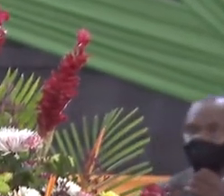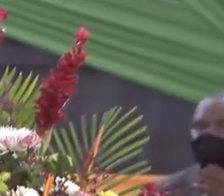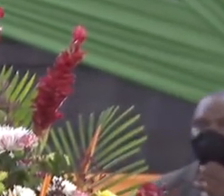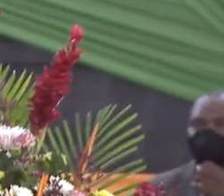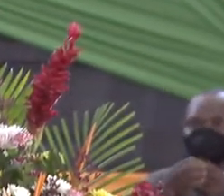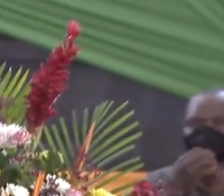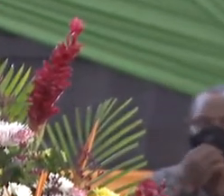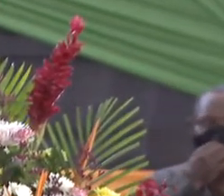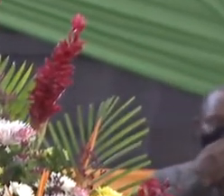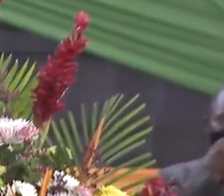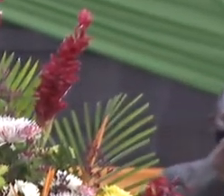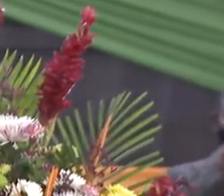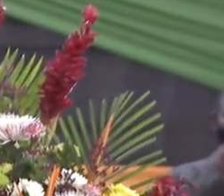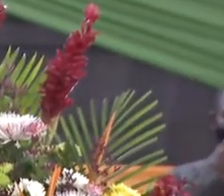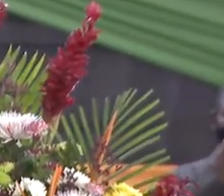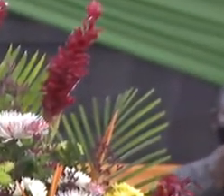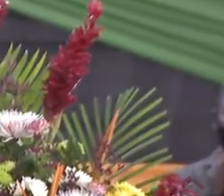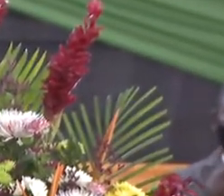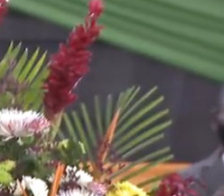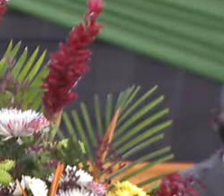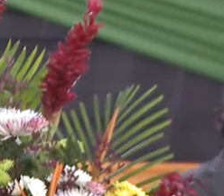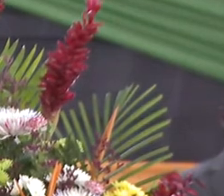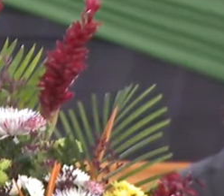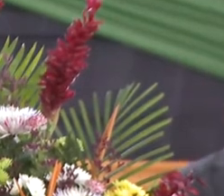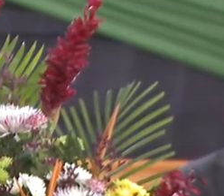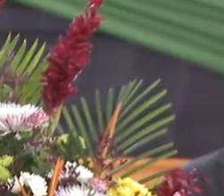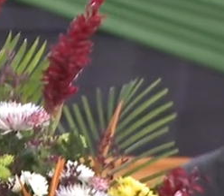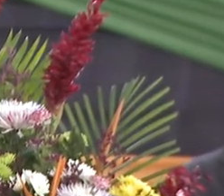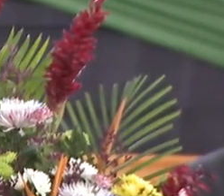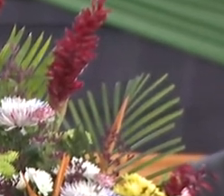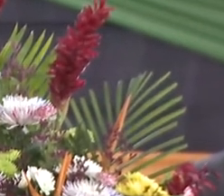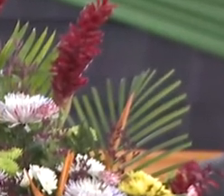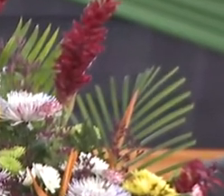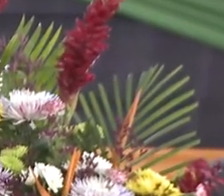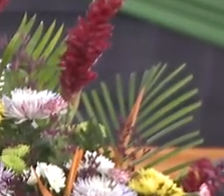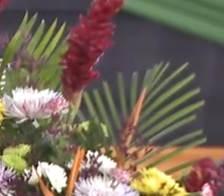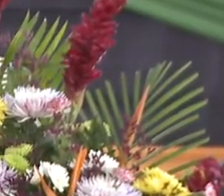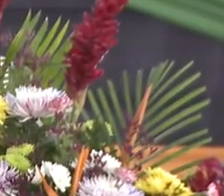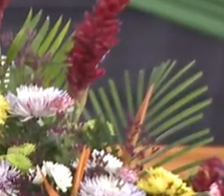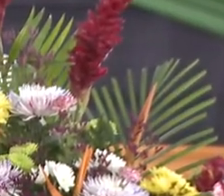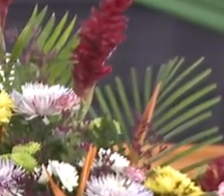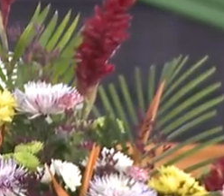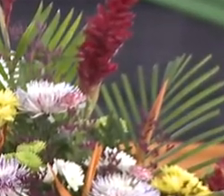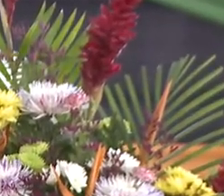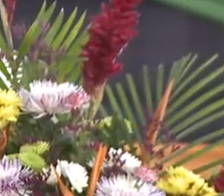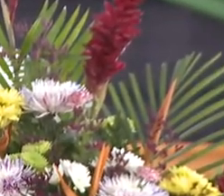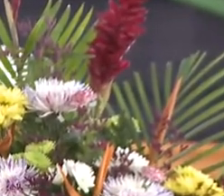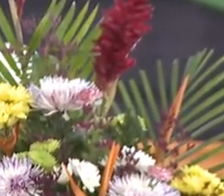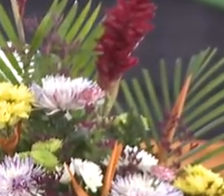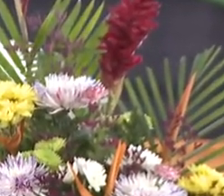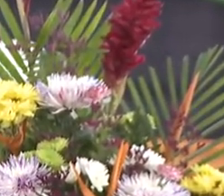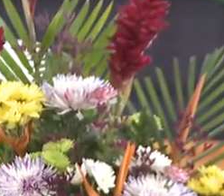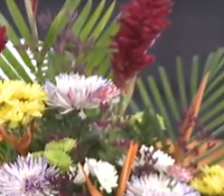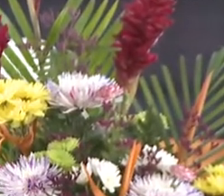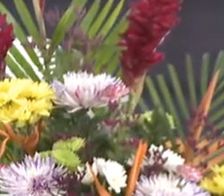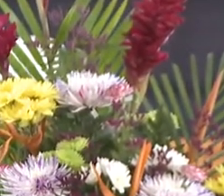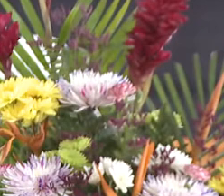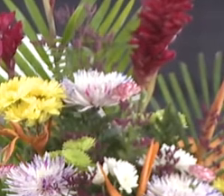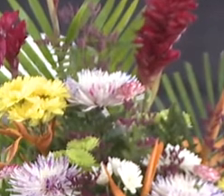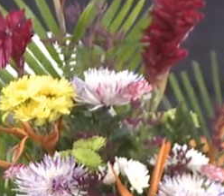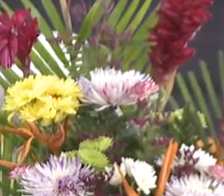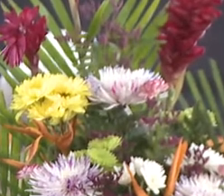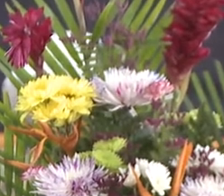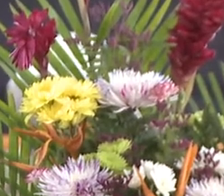to that, on Independence Day, August 6th, which is Thursday, we will have a flag-raising ceremony starting